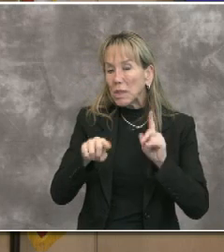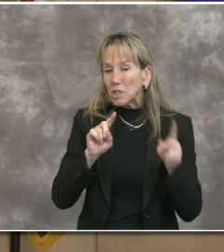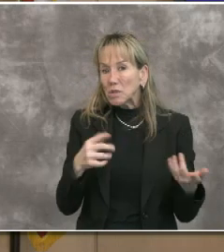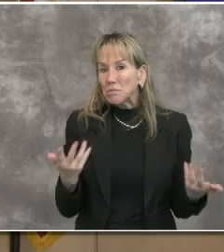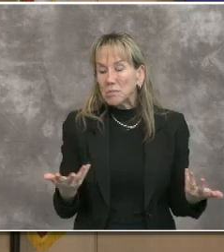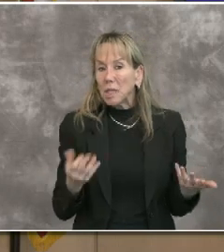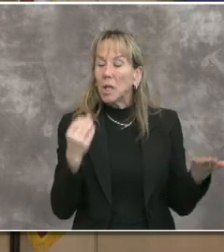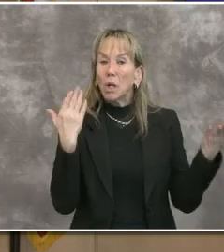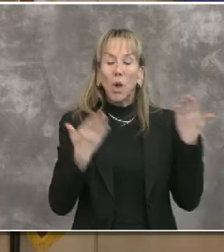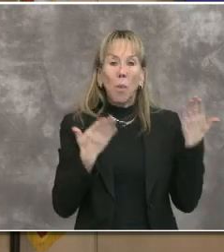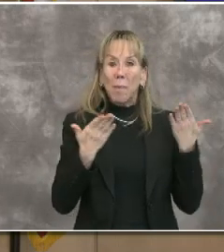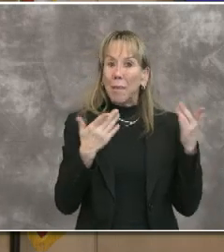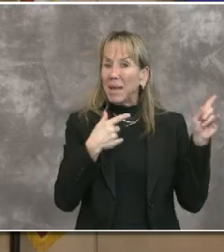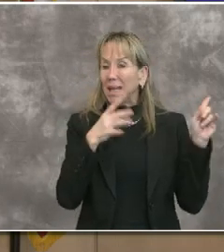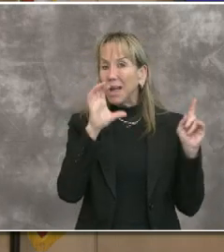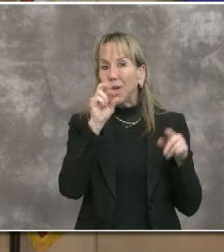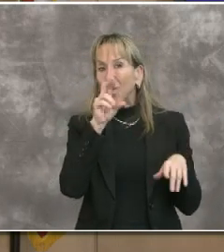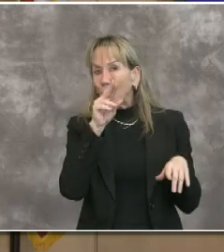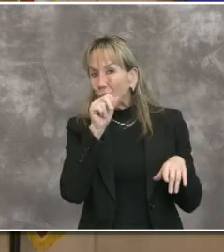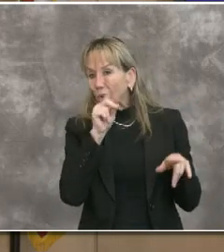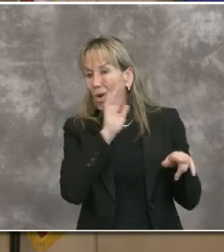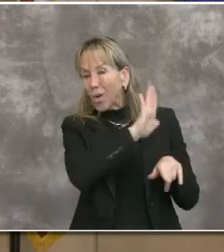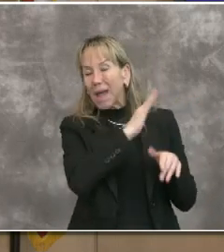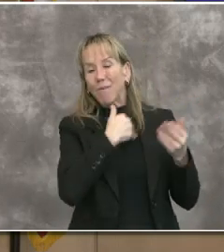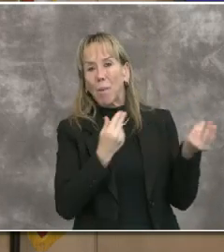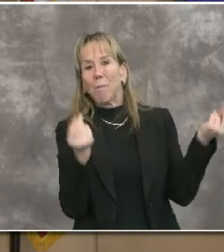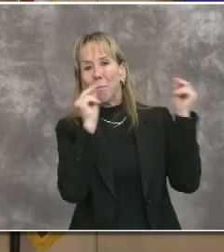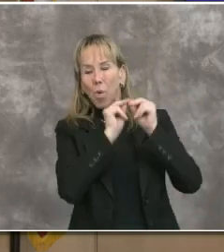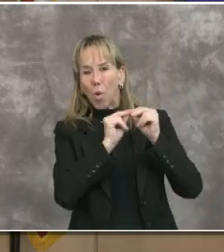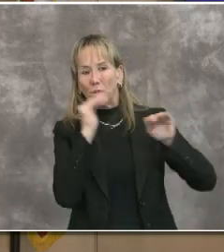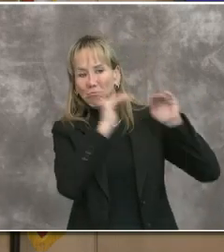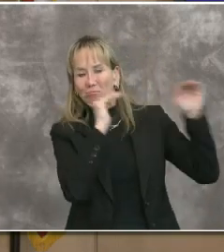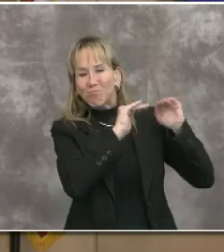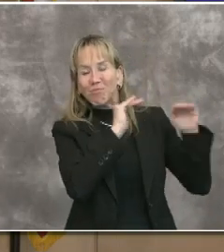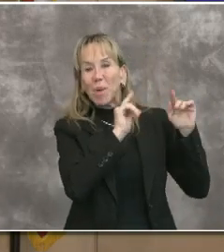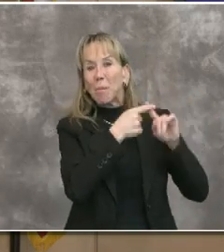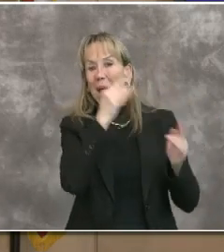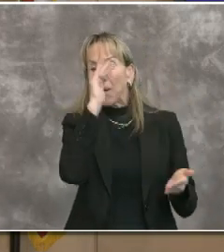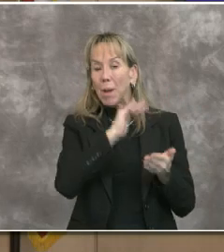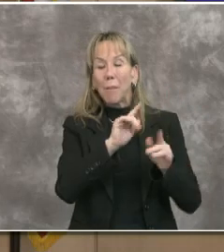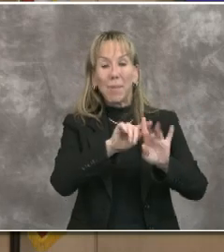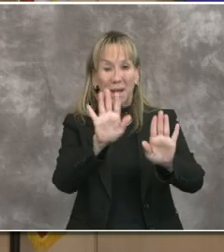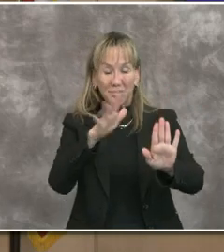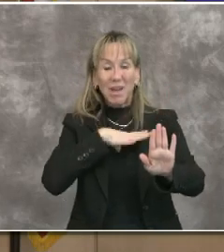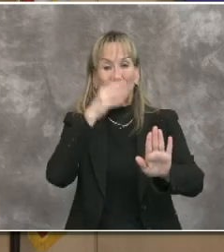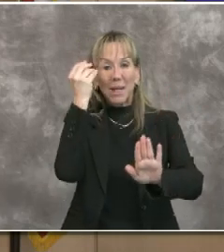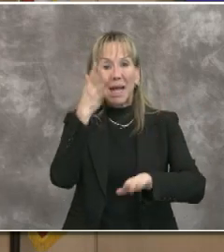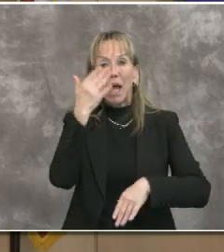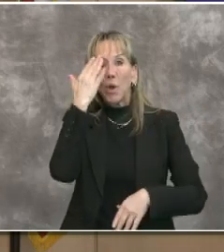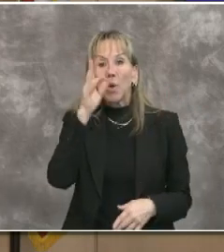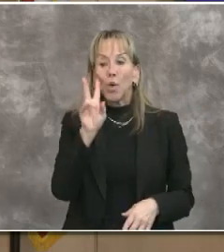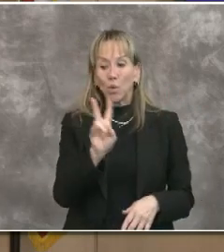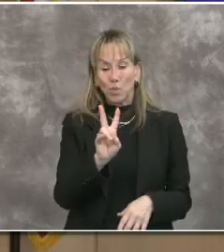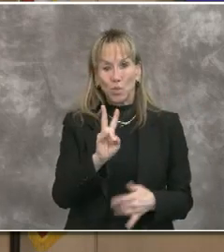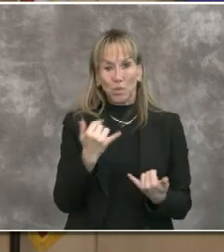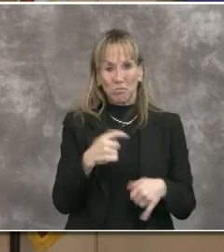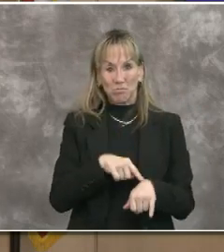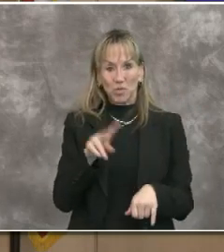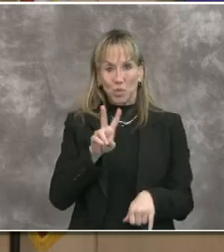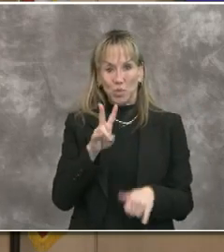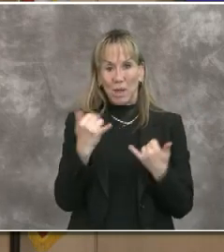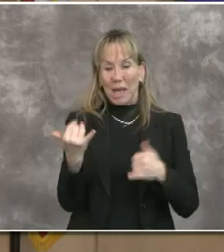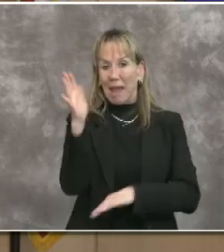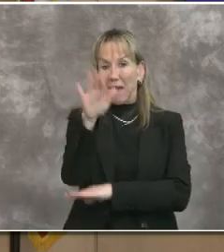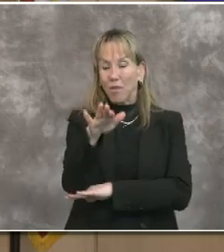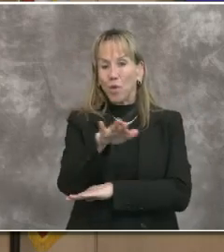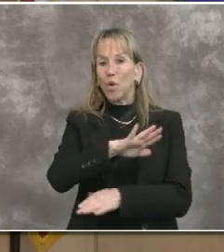to begin to dial back some of the restrictions, but the bottom line is, I know at 2 o'clock this afternoon, all 10 mayors of the